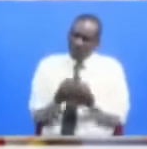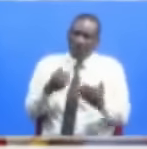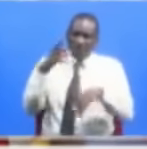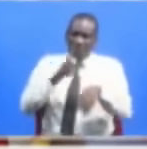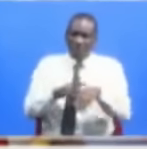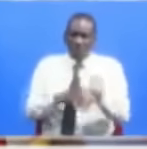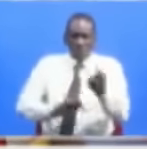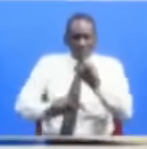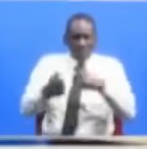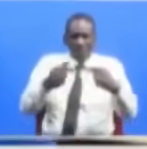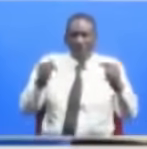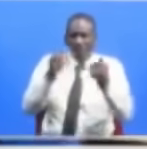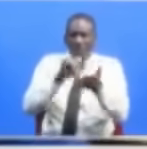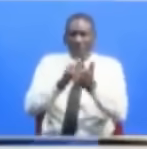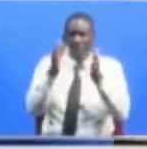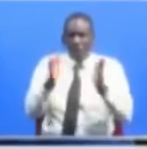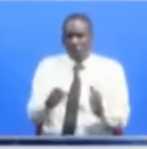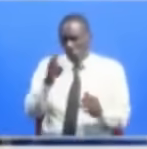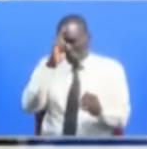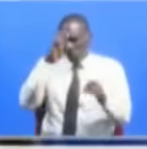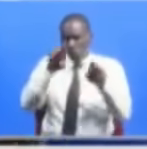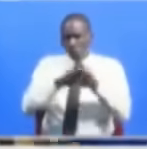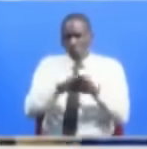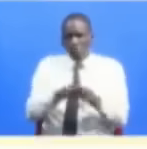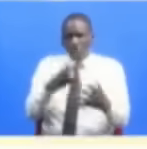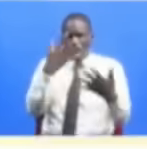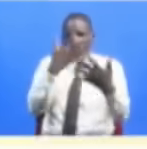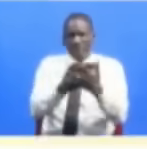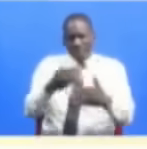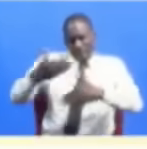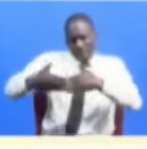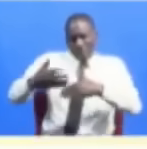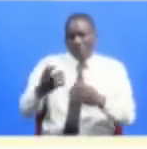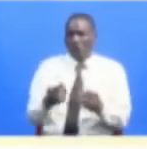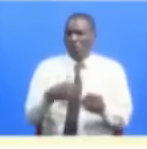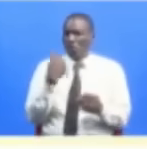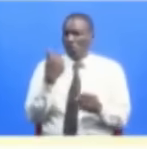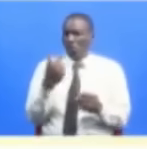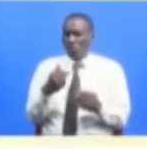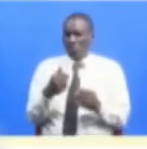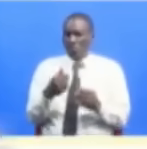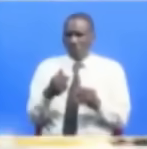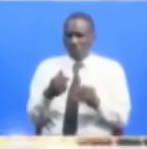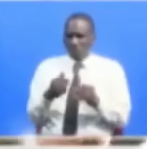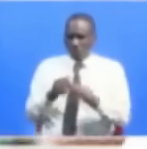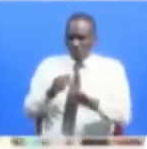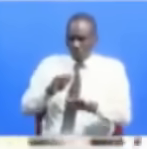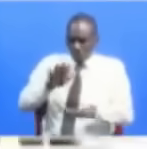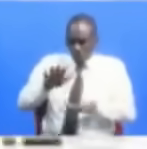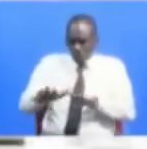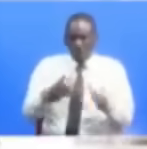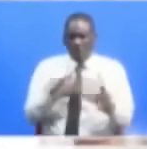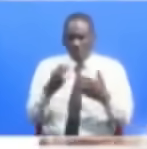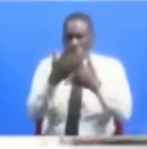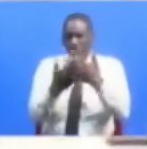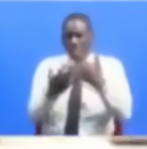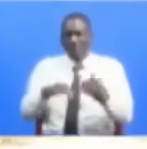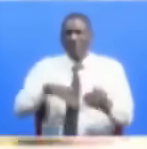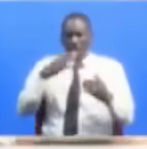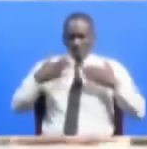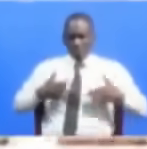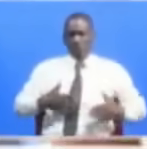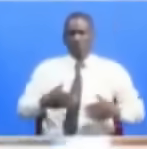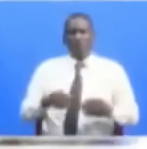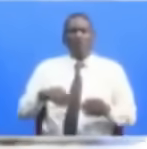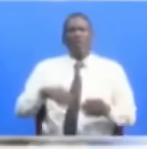time we'll take action against that person. Police also took into custody a neighbor whose foot was blood-stained. The body of the deceased